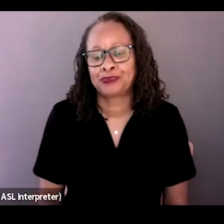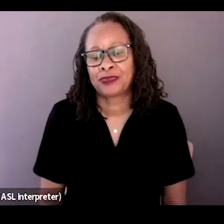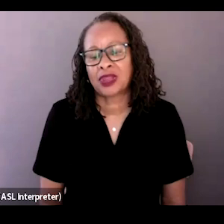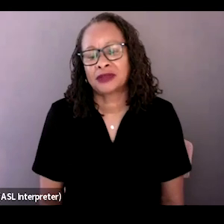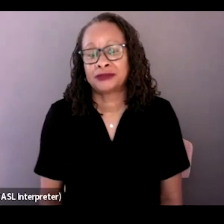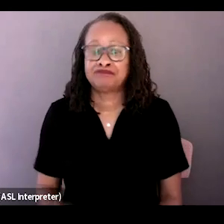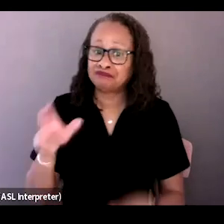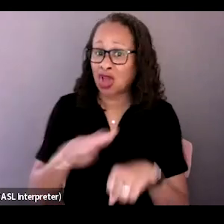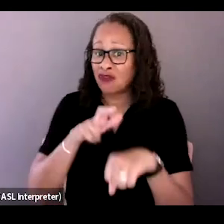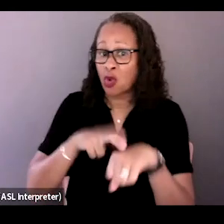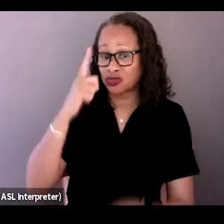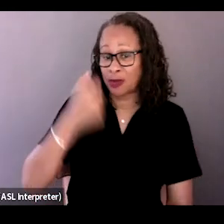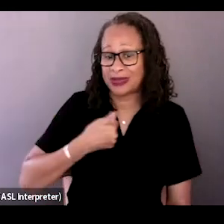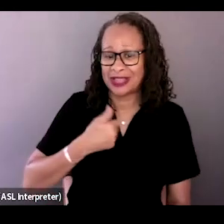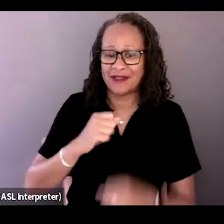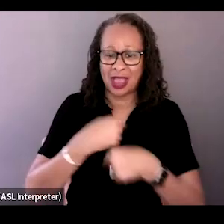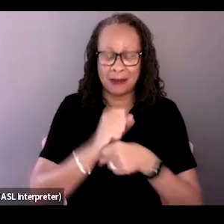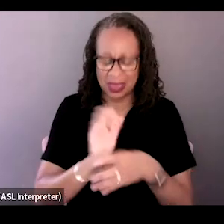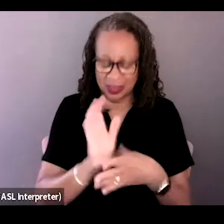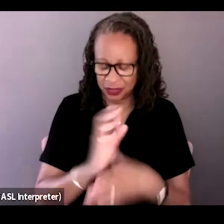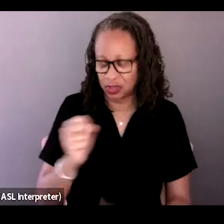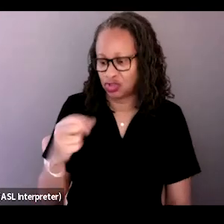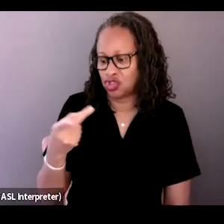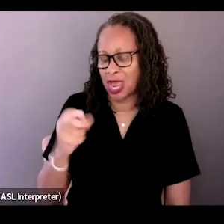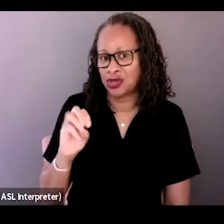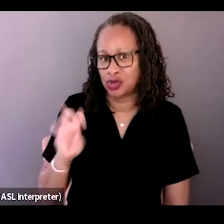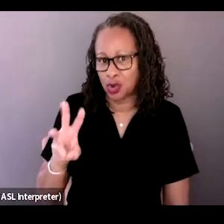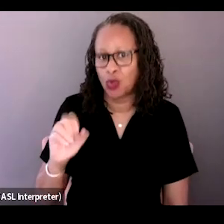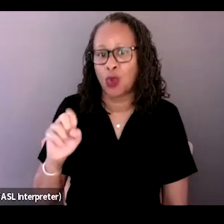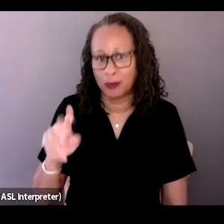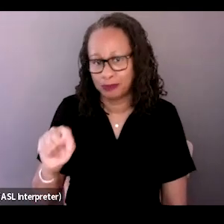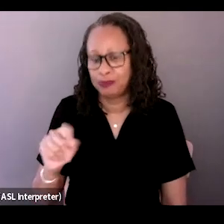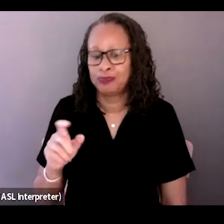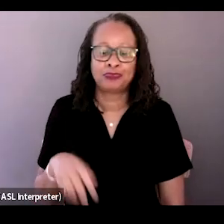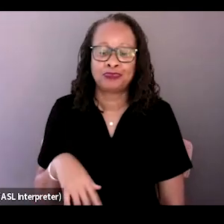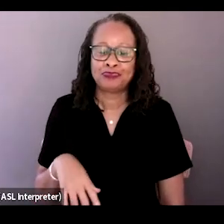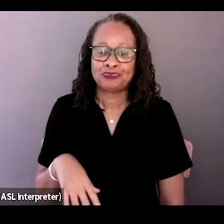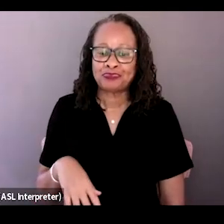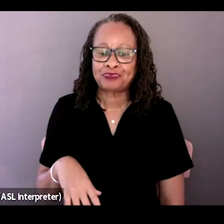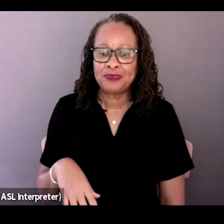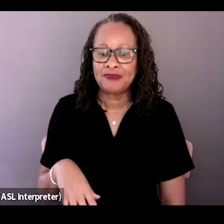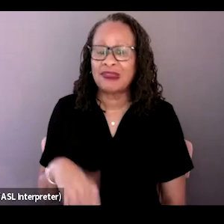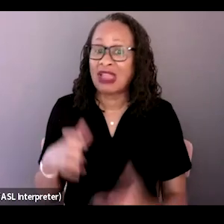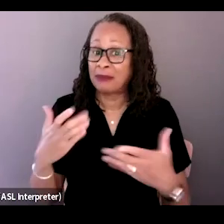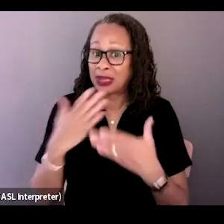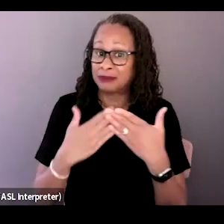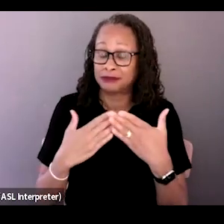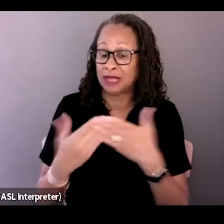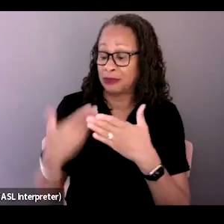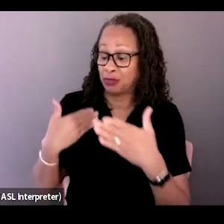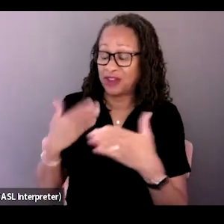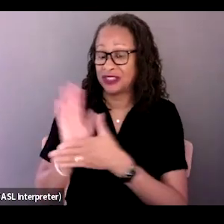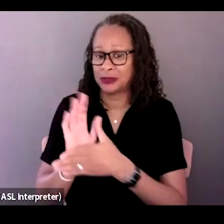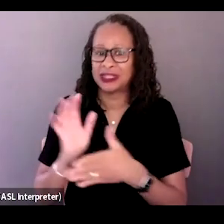like I made a film, Shadow World, which was on the corruption of the global arms trade. And then you know, a big part, of course, that corruption is sort of the